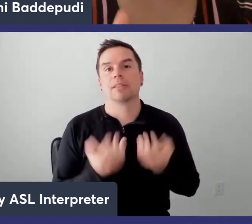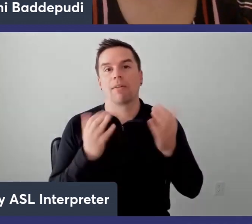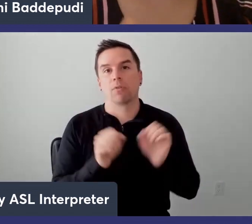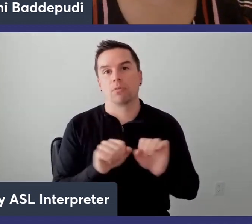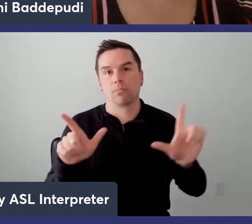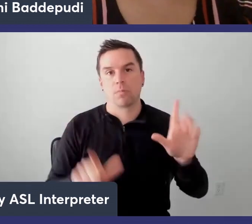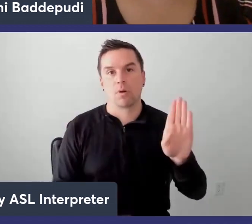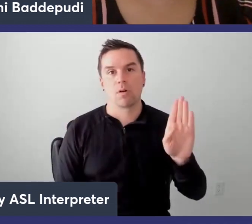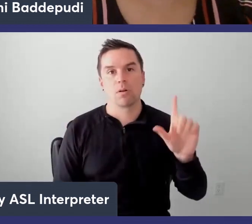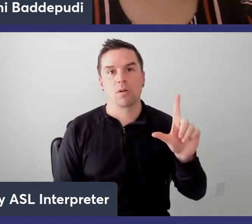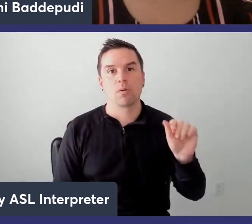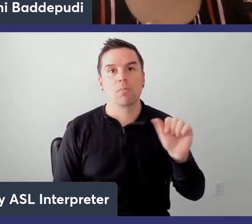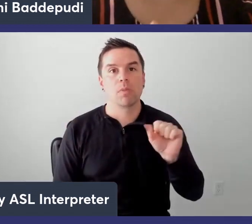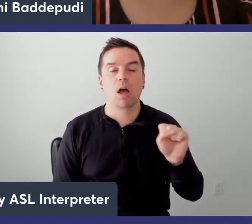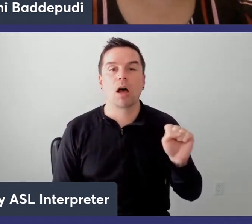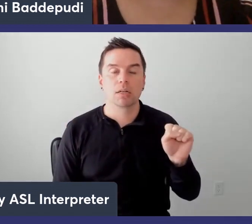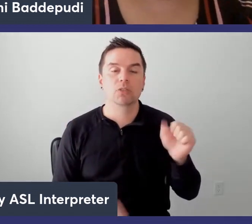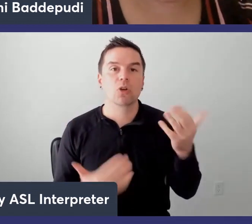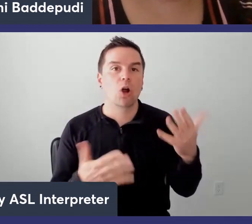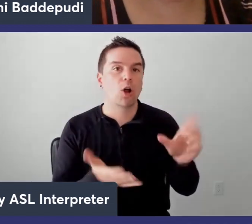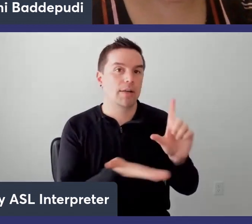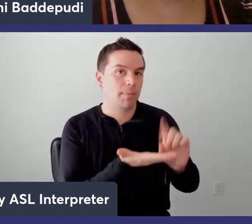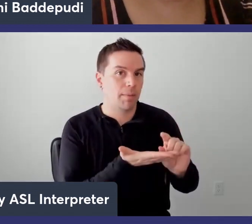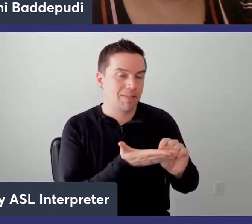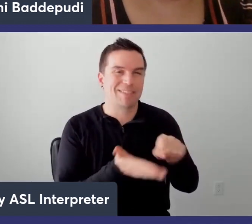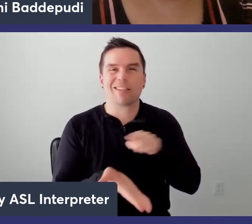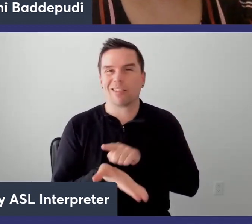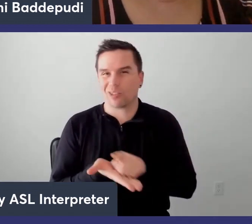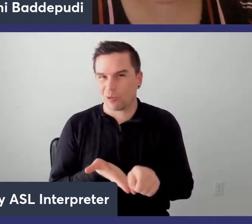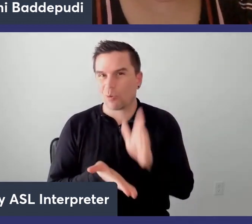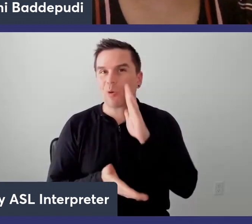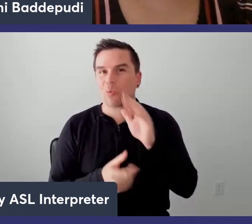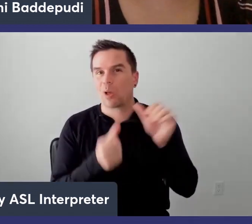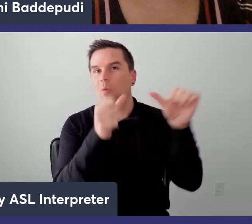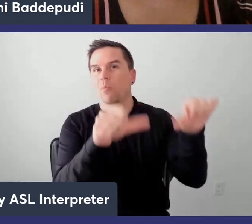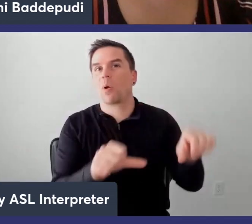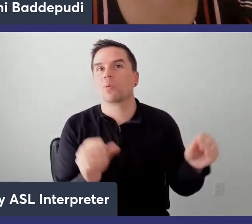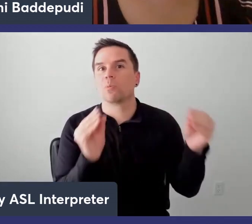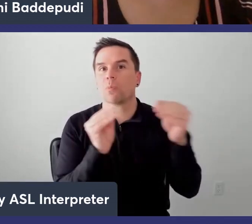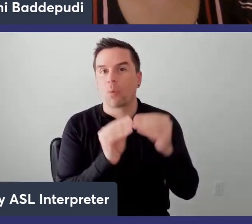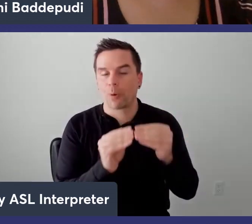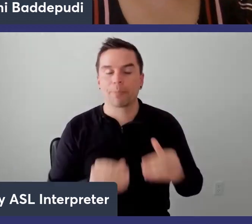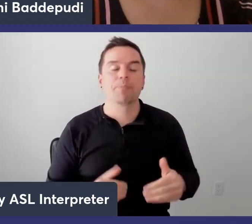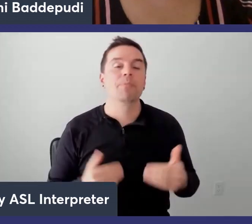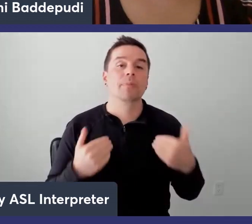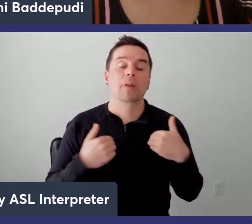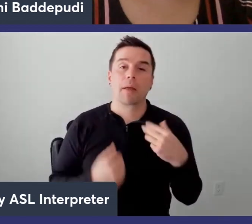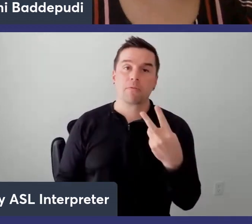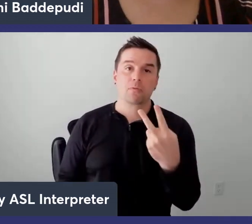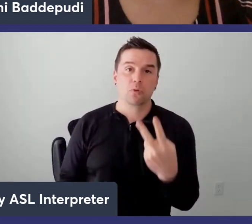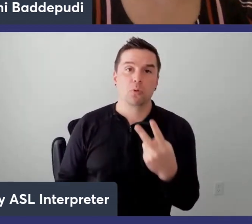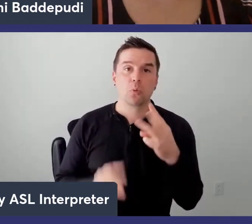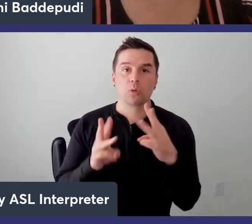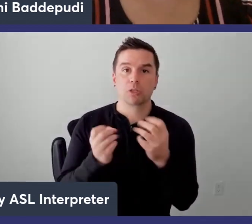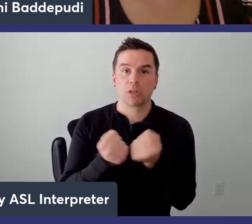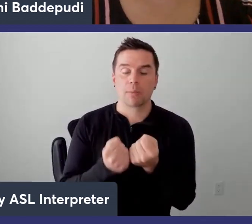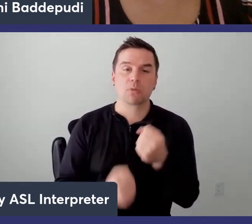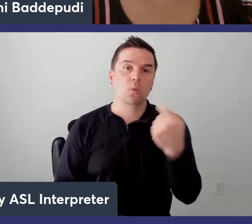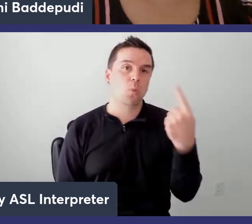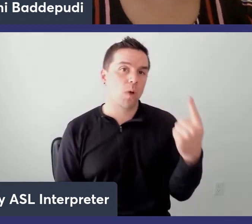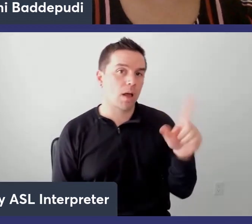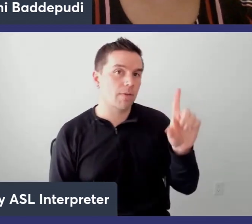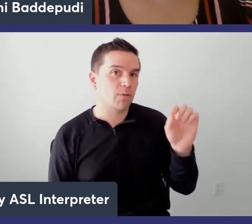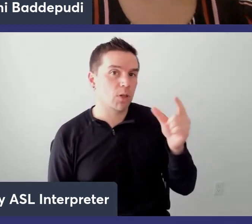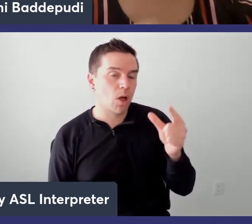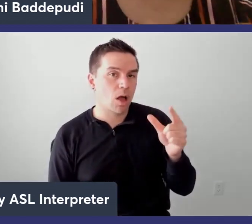obviously we're going to publish more. There's also, you know, two workshops, one catering to the log analytics, the other one to